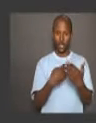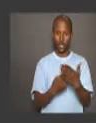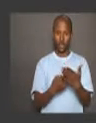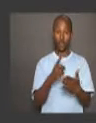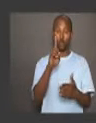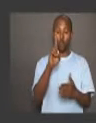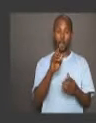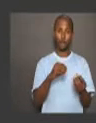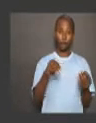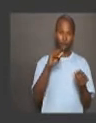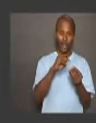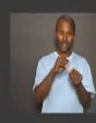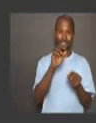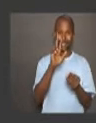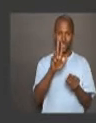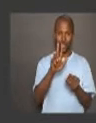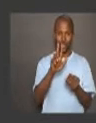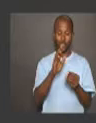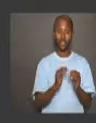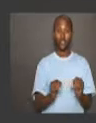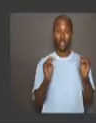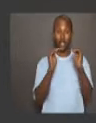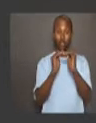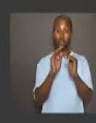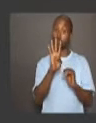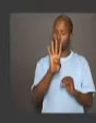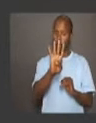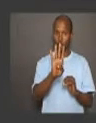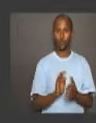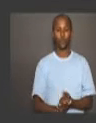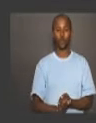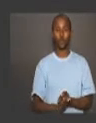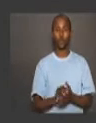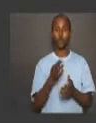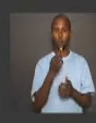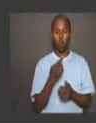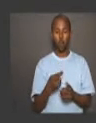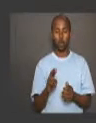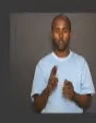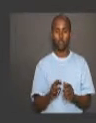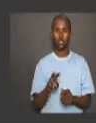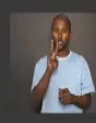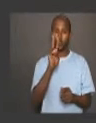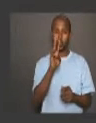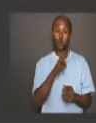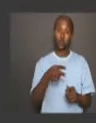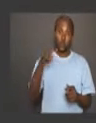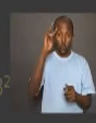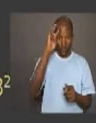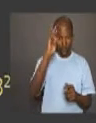1 plus 3 equals 4, or 2